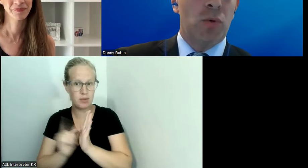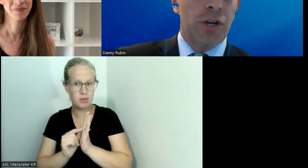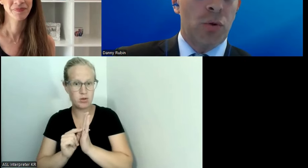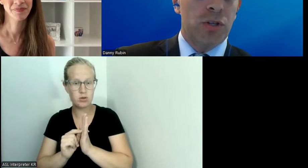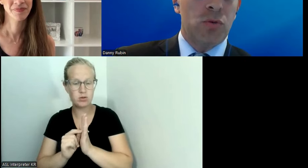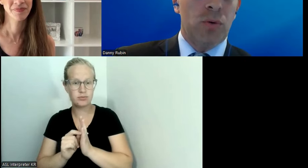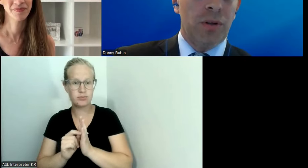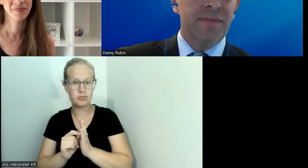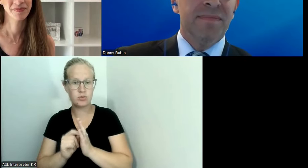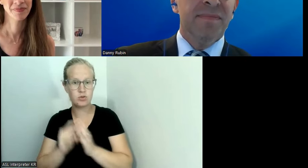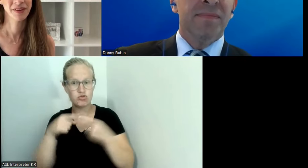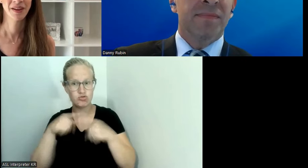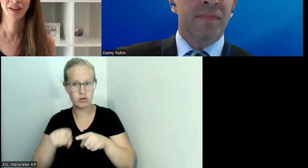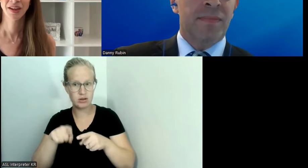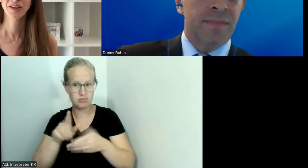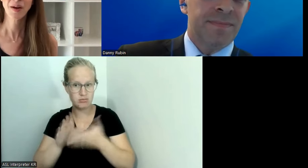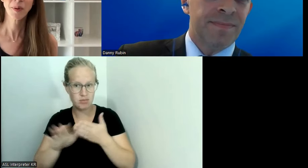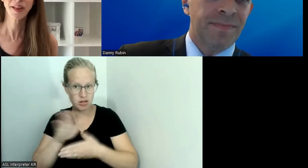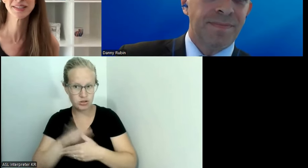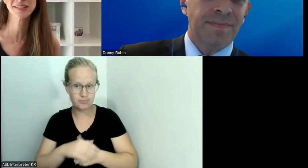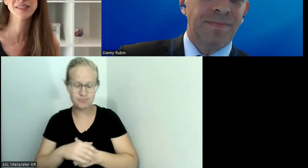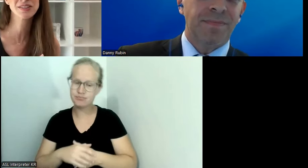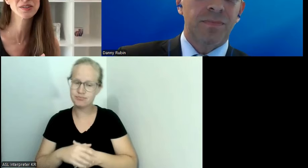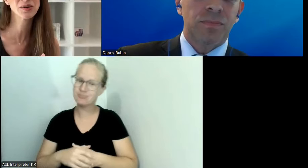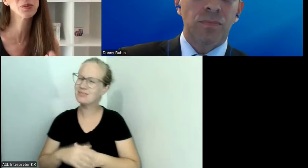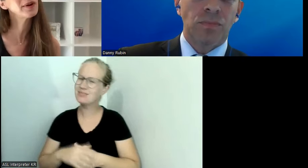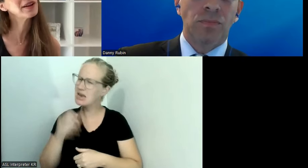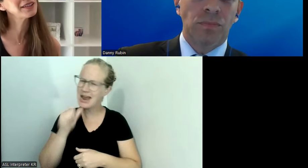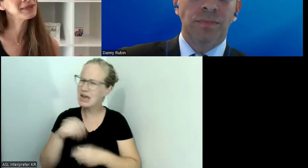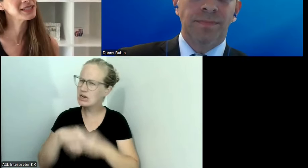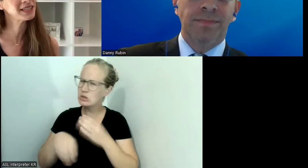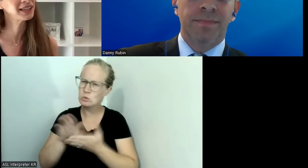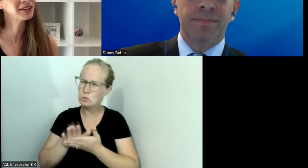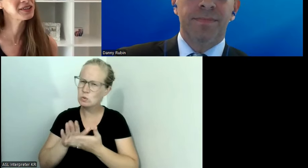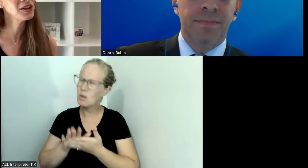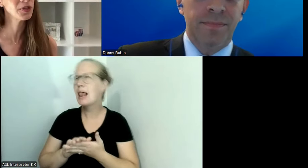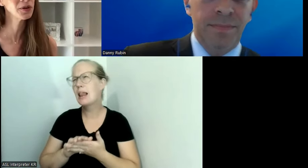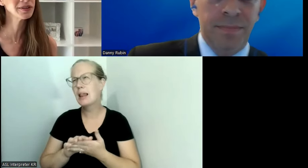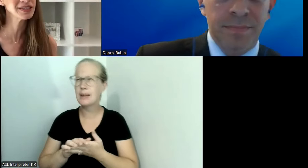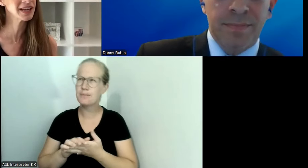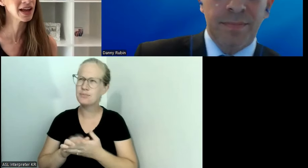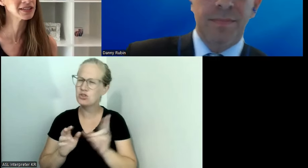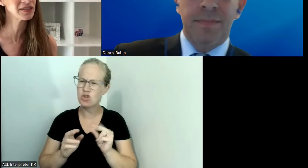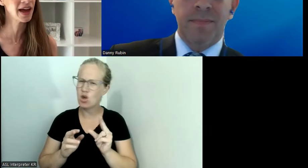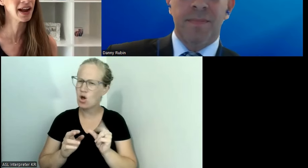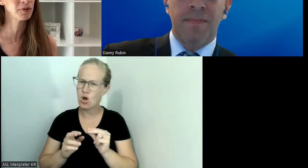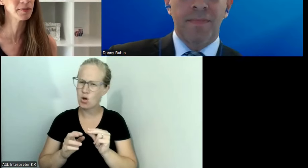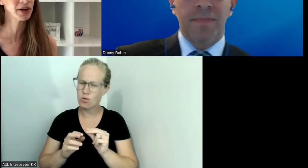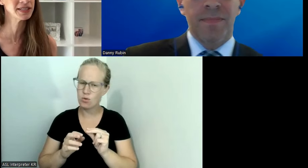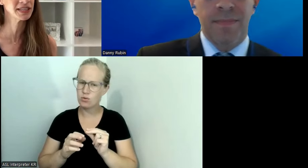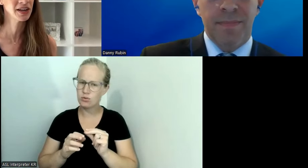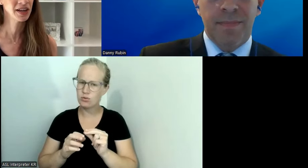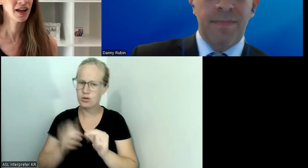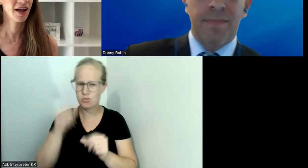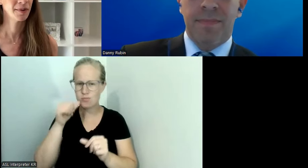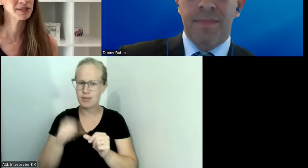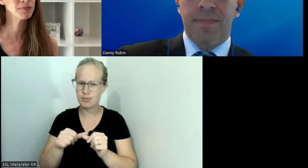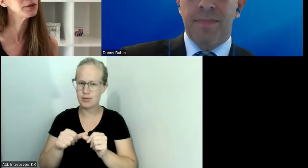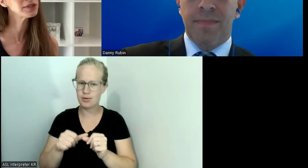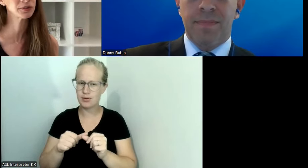publications while you were in school? Not while I was in school. Well, let me see. No, the closest I got to that, I remember I did,